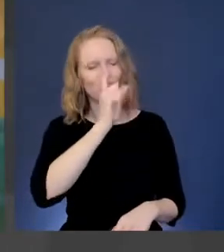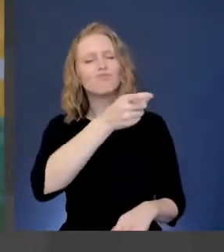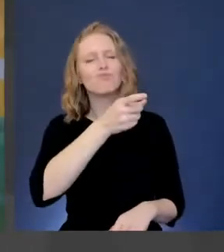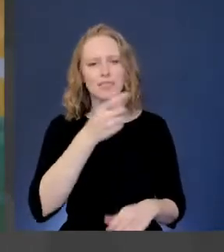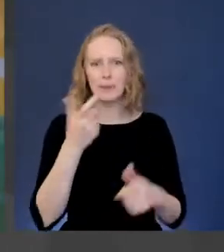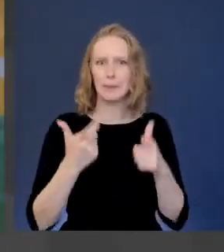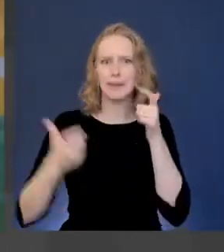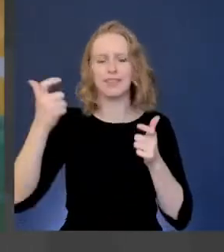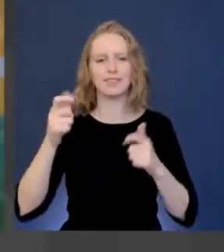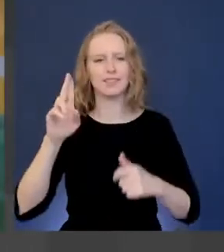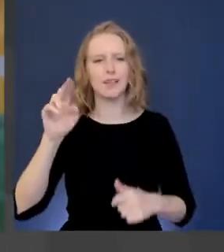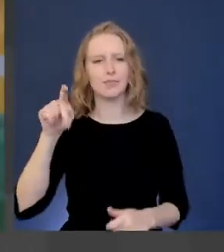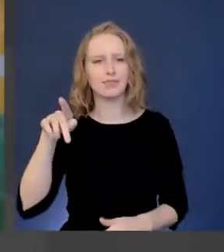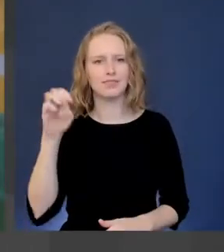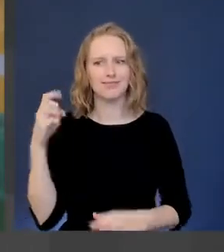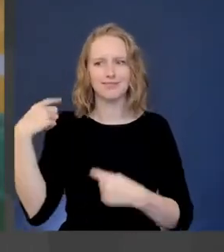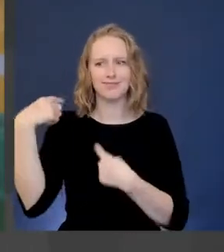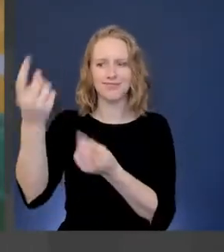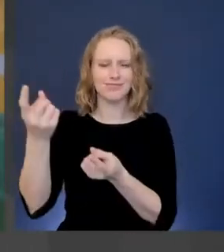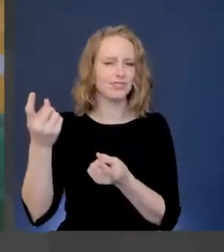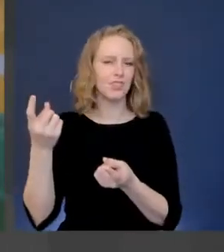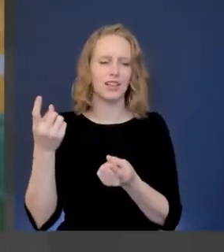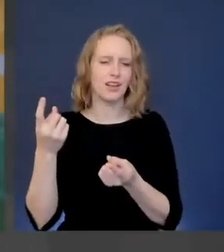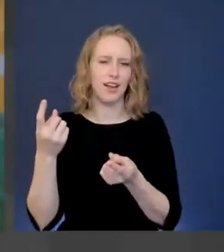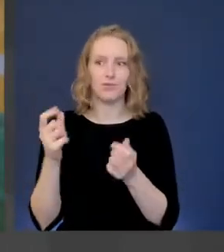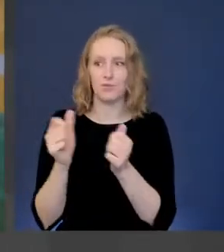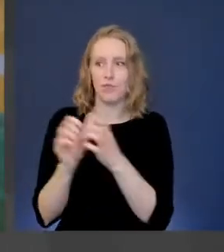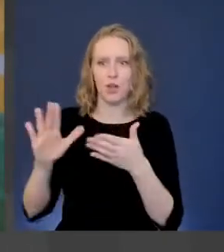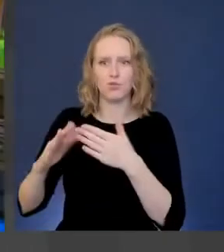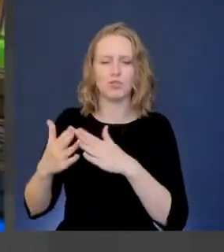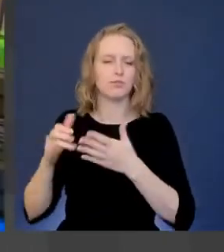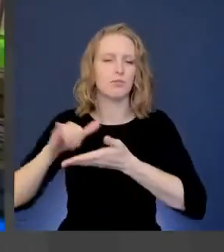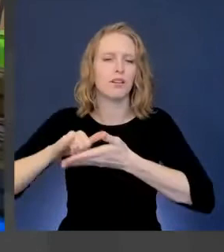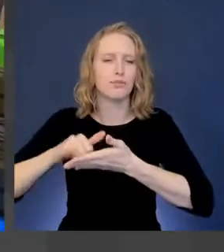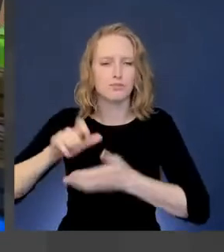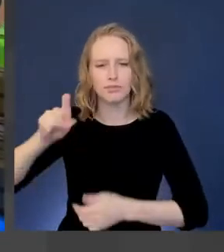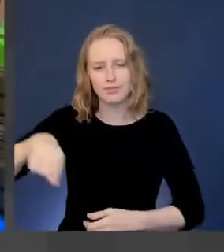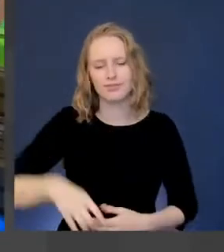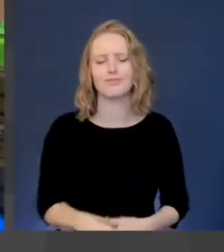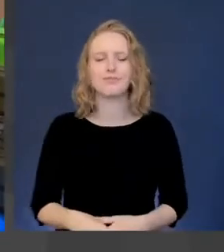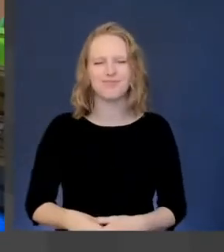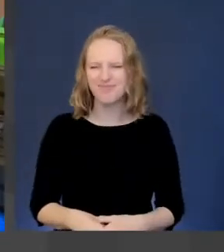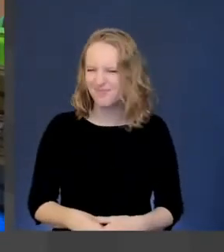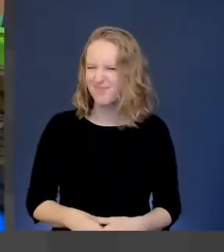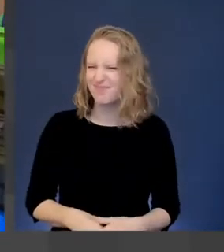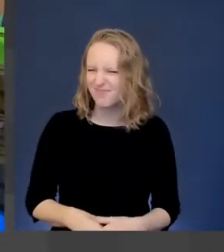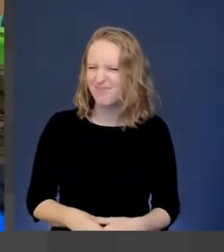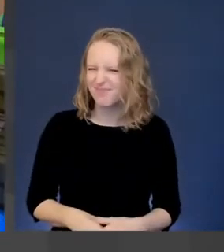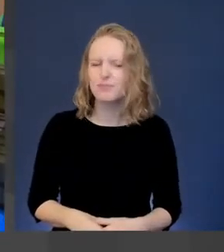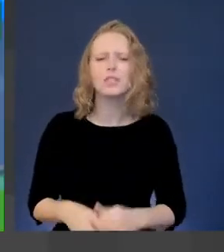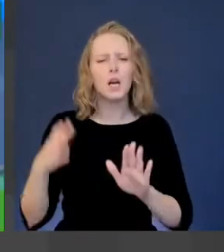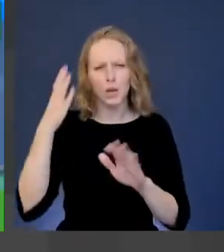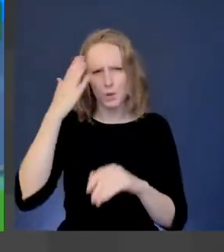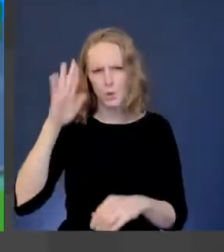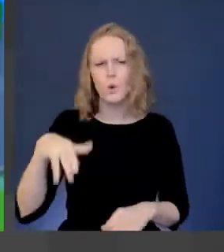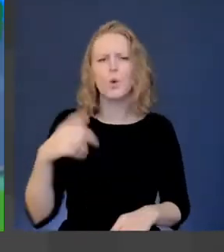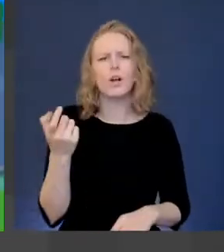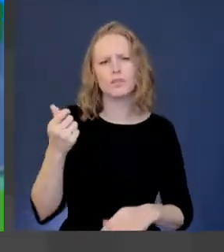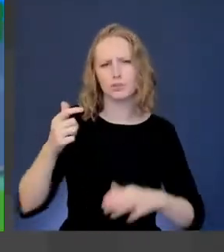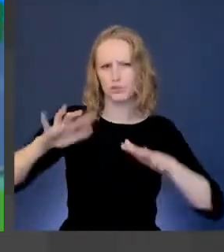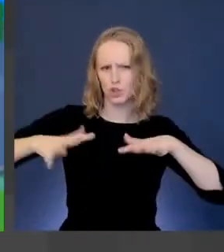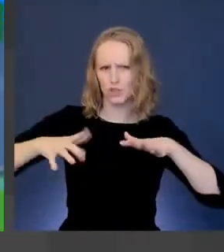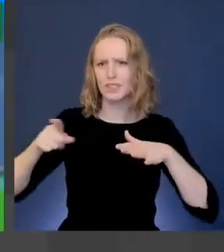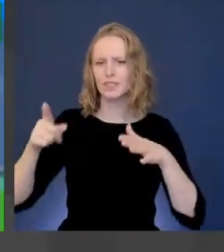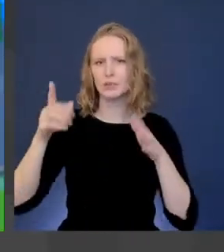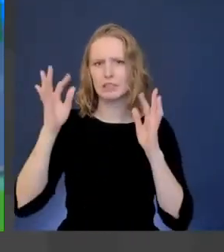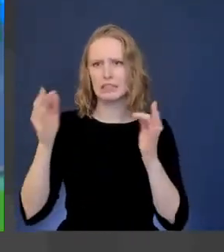without the community. Oh, that's incredible. And I know you were kind of nervous when you decided to split the update and tell